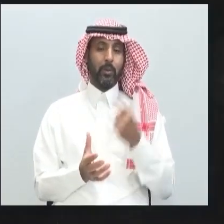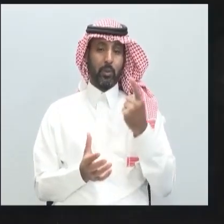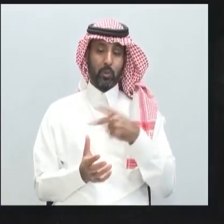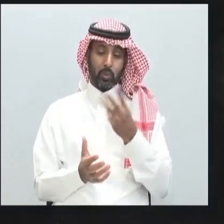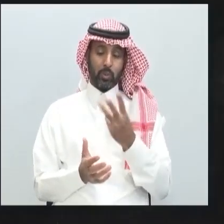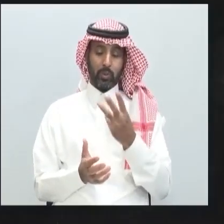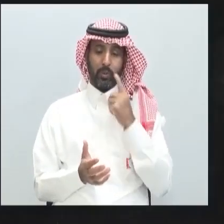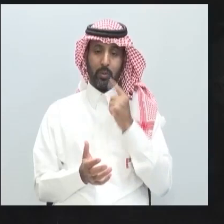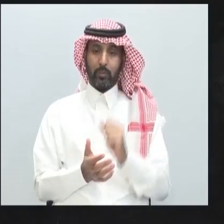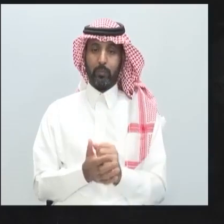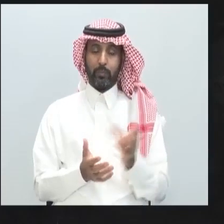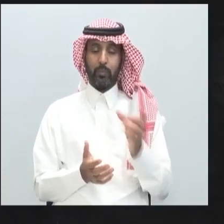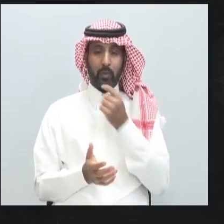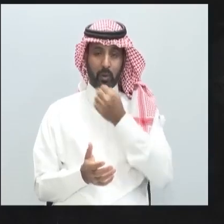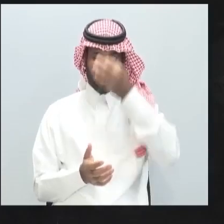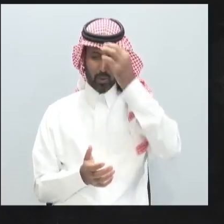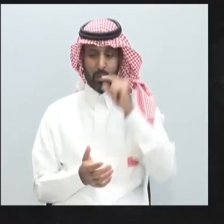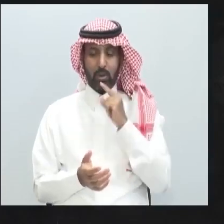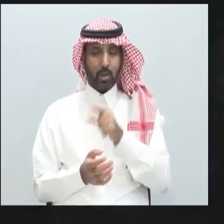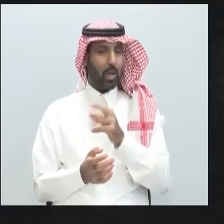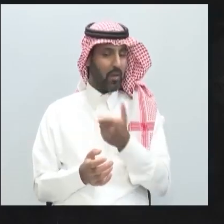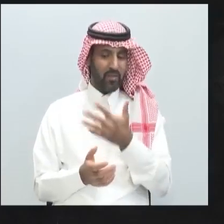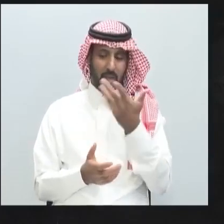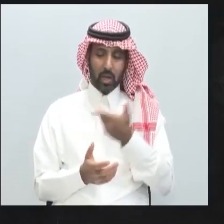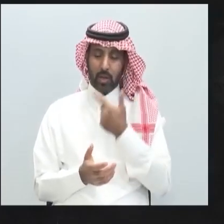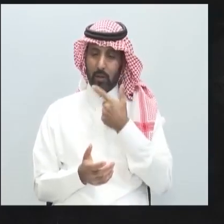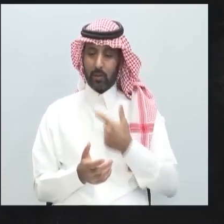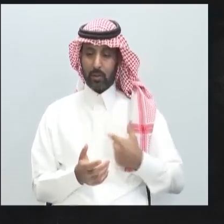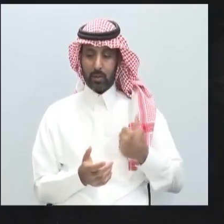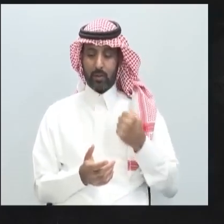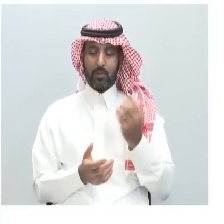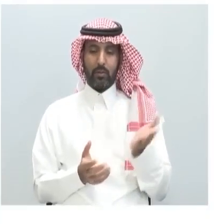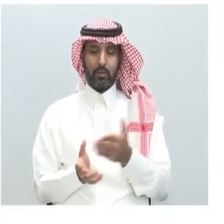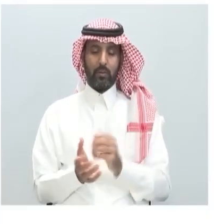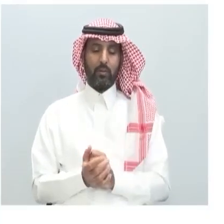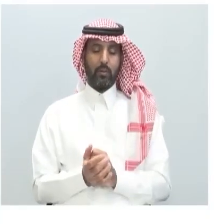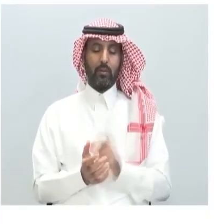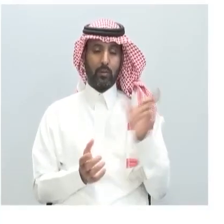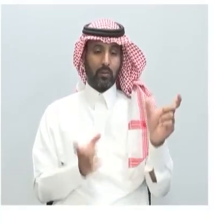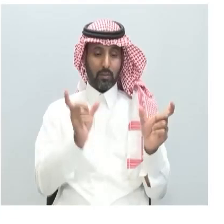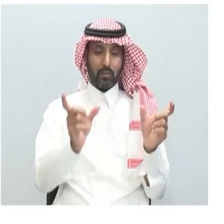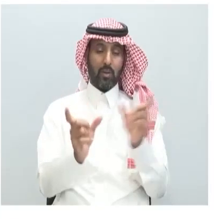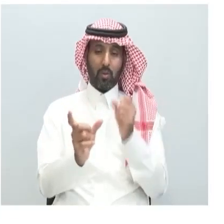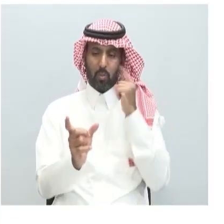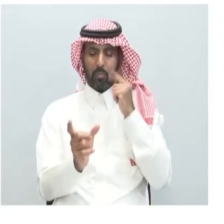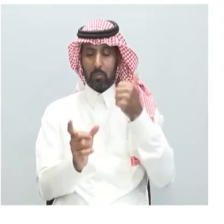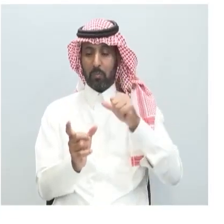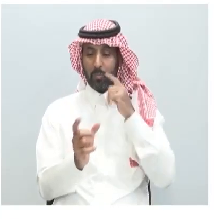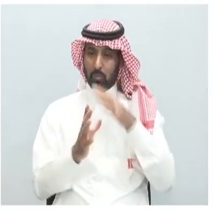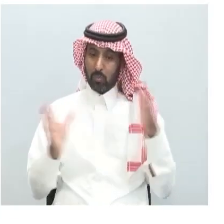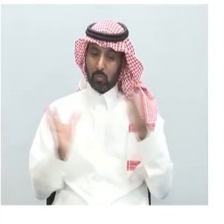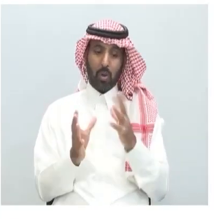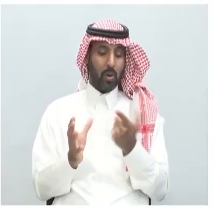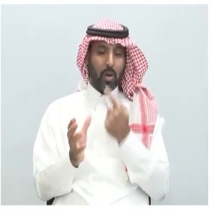one, two, or three adjectives to describe a noun. So this is the order here: opinion, size or